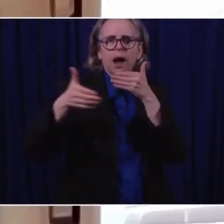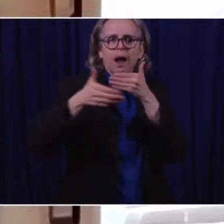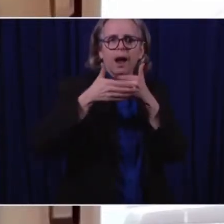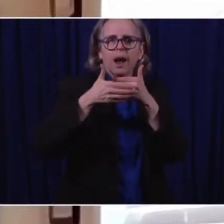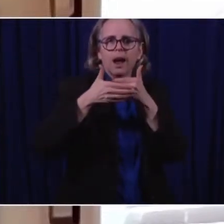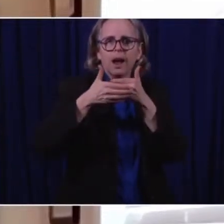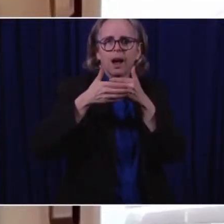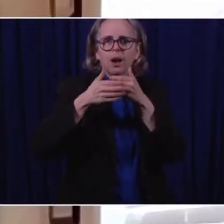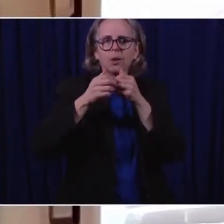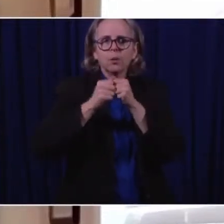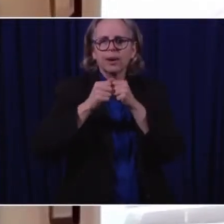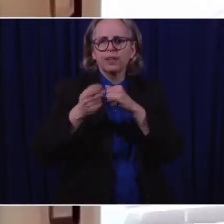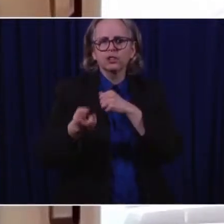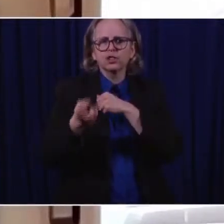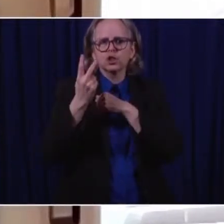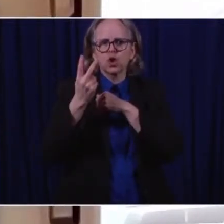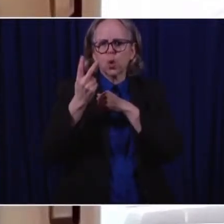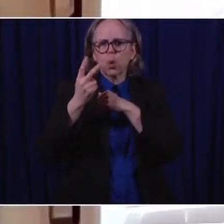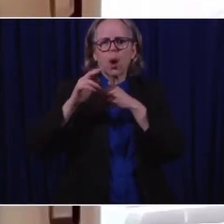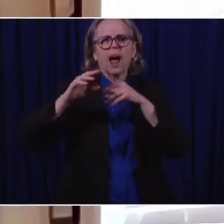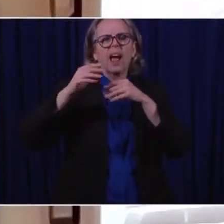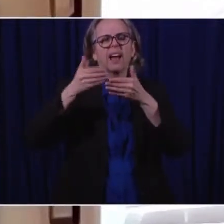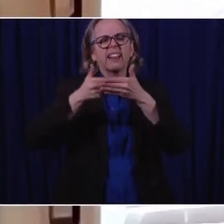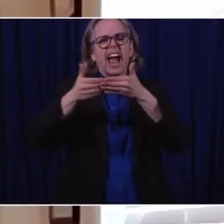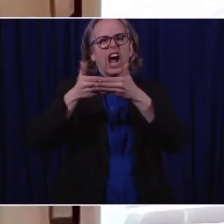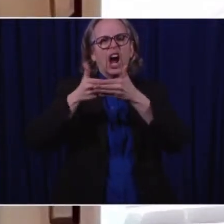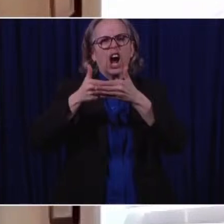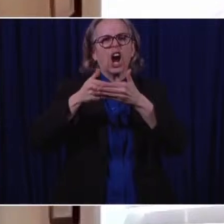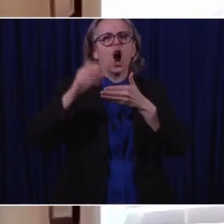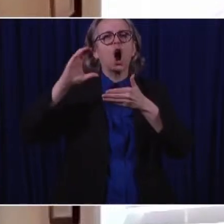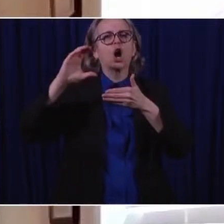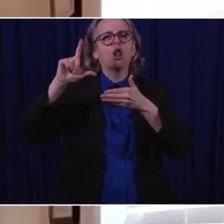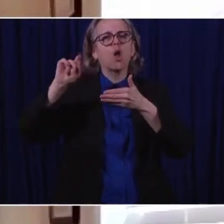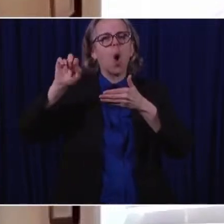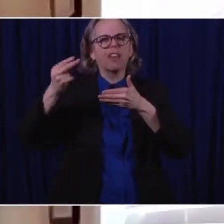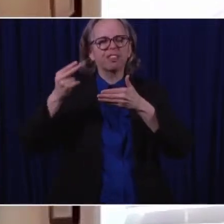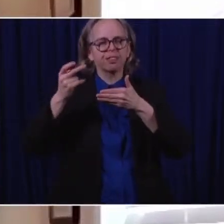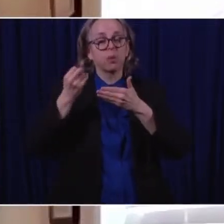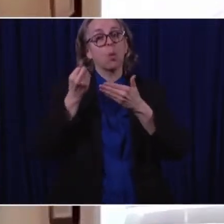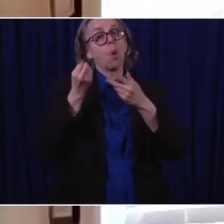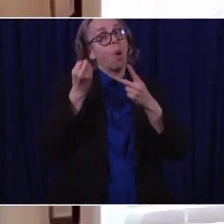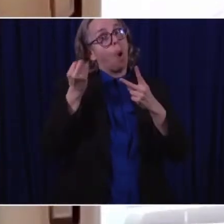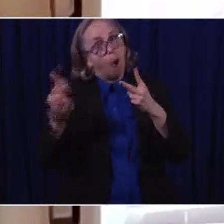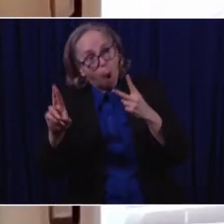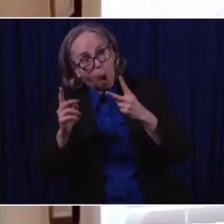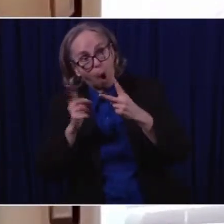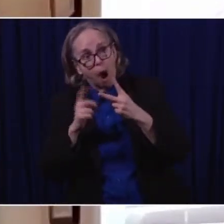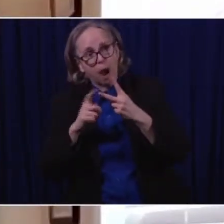cloth mask, or purchase a medical grade surgical mask or one of those